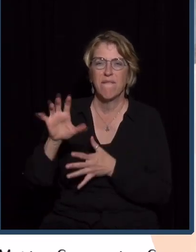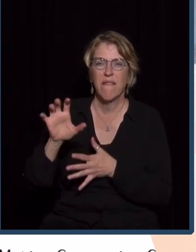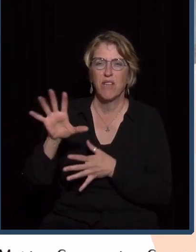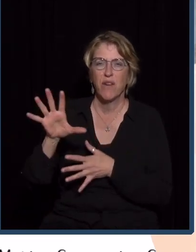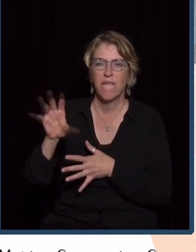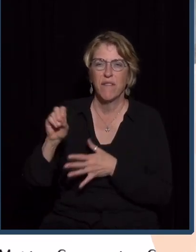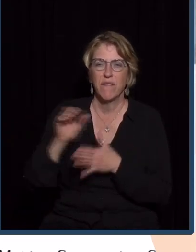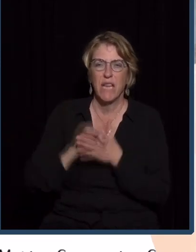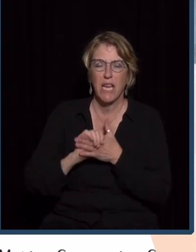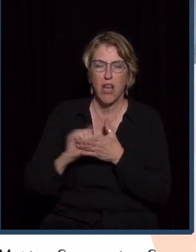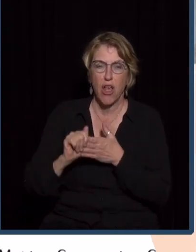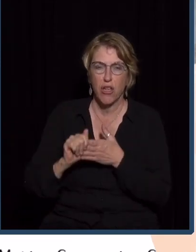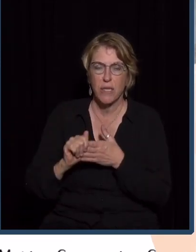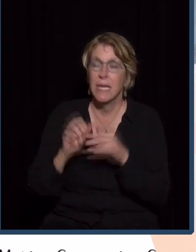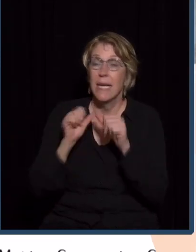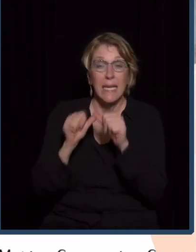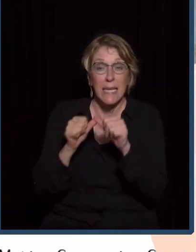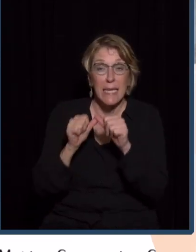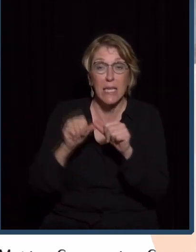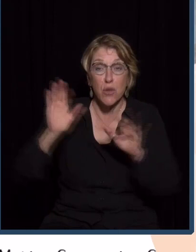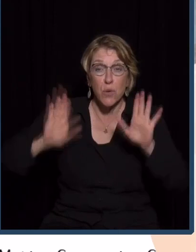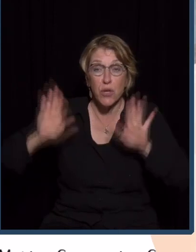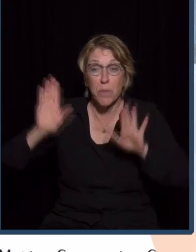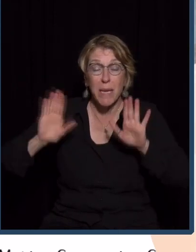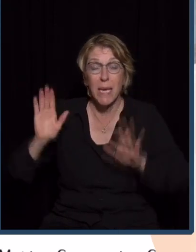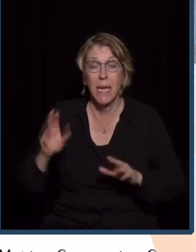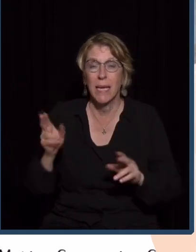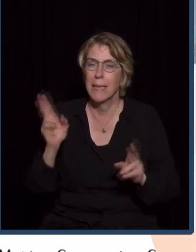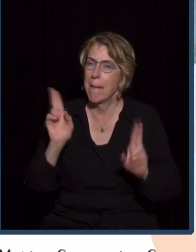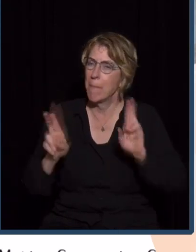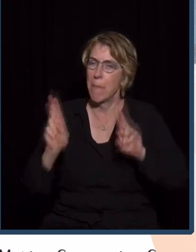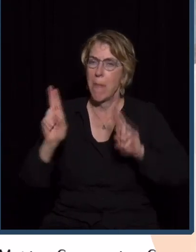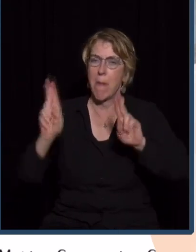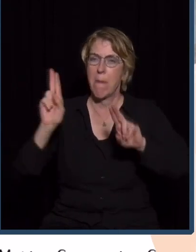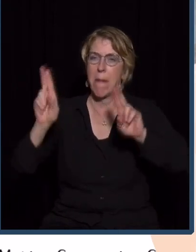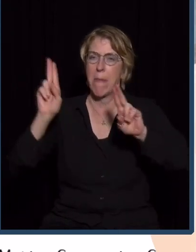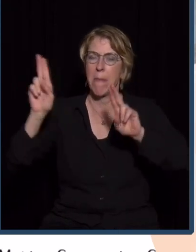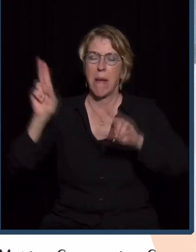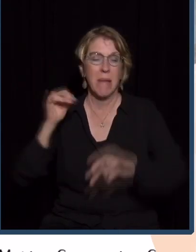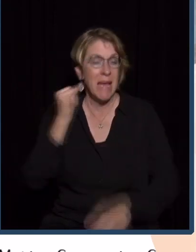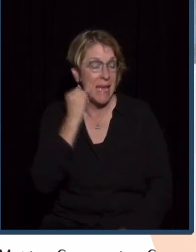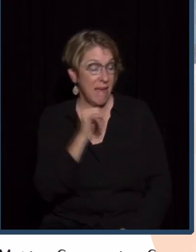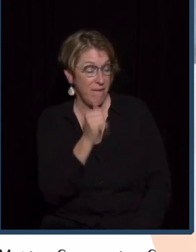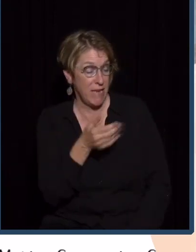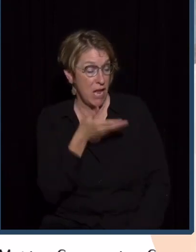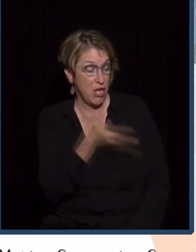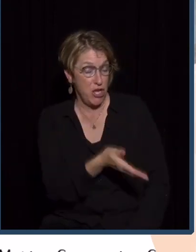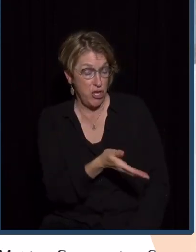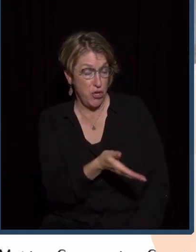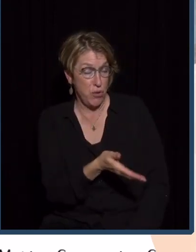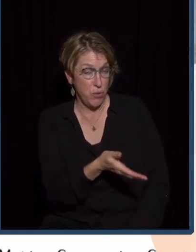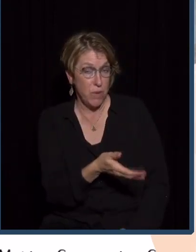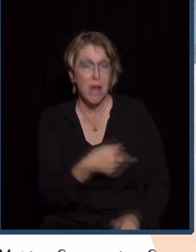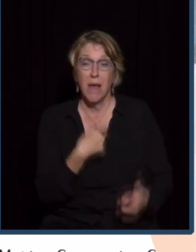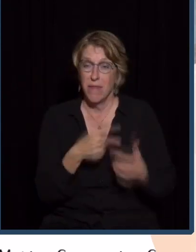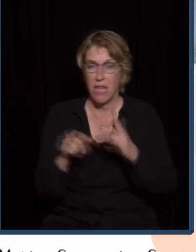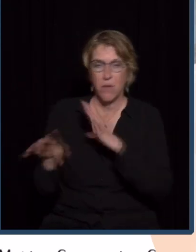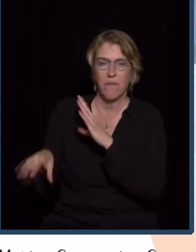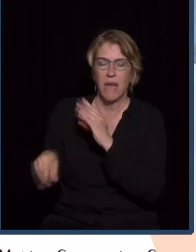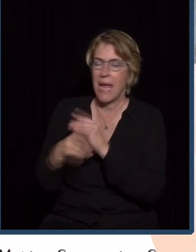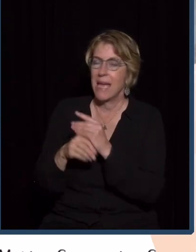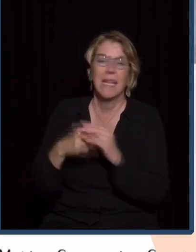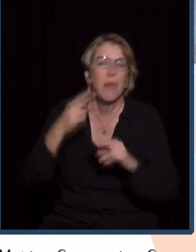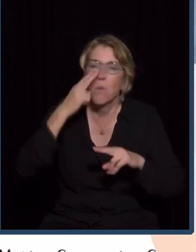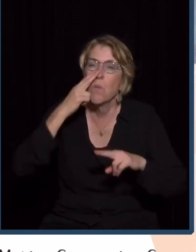$1,550. So keep bidding on this. If that's not you, you know you got to get that bid in, because this is going to be so fun. You do not want